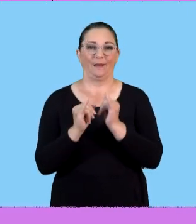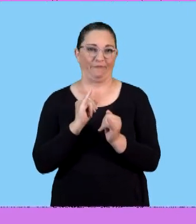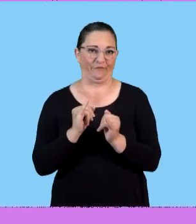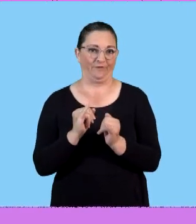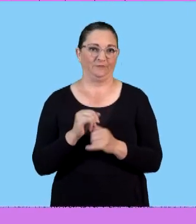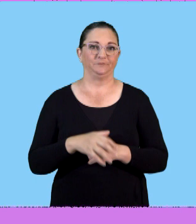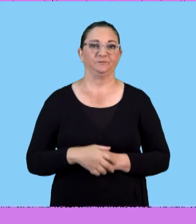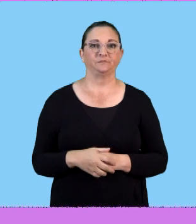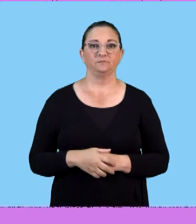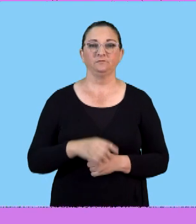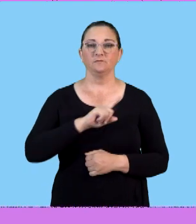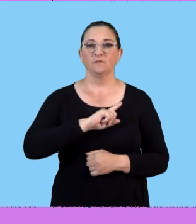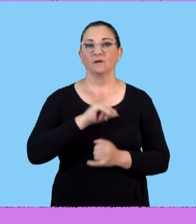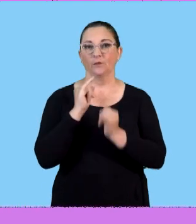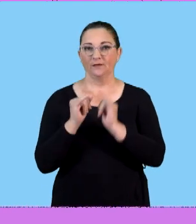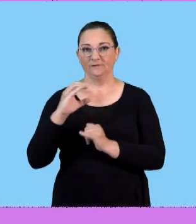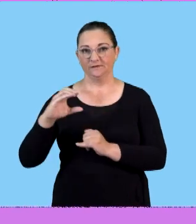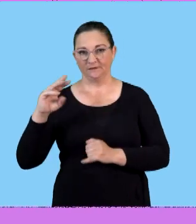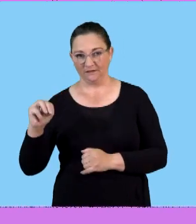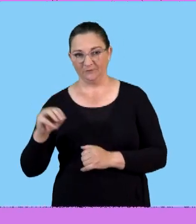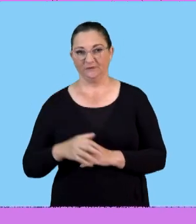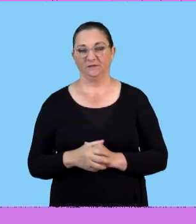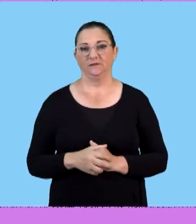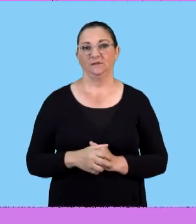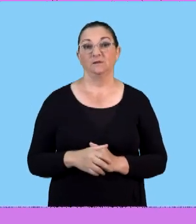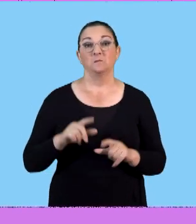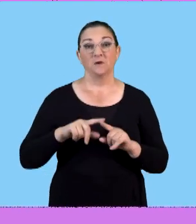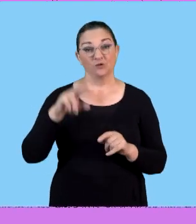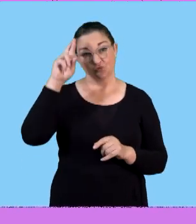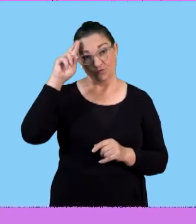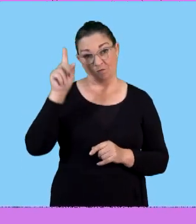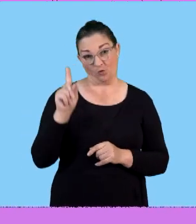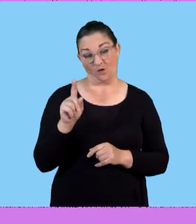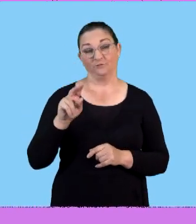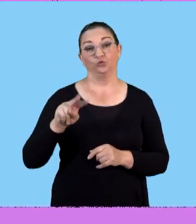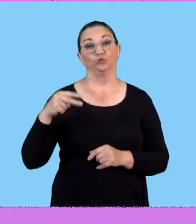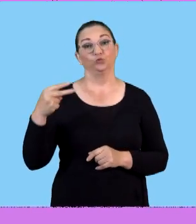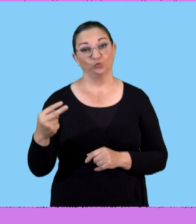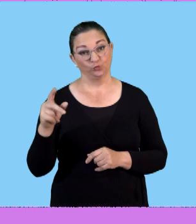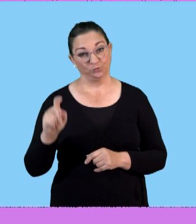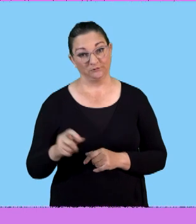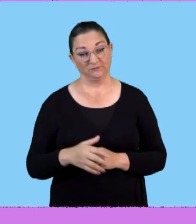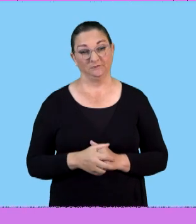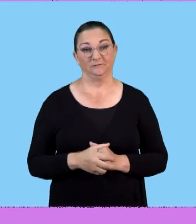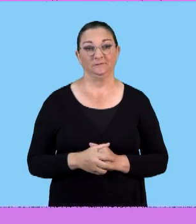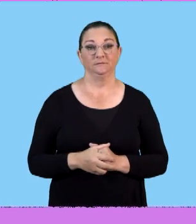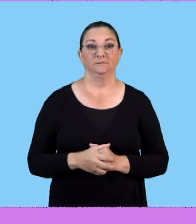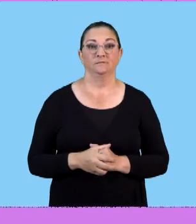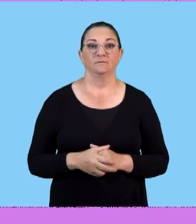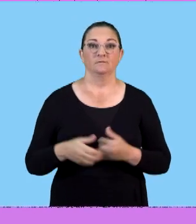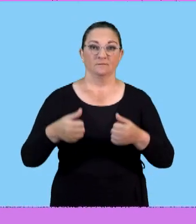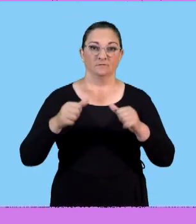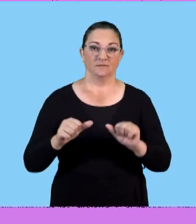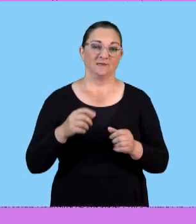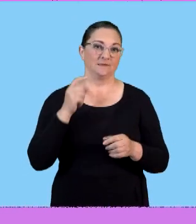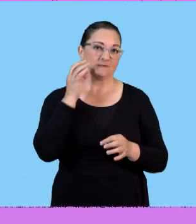be 11. And I indicate this is 11 centimeters. And remember to square that value as indicated by the